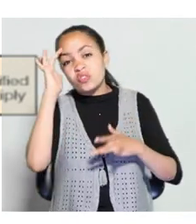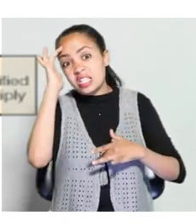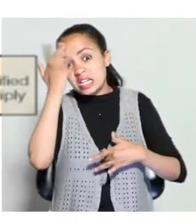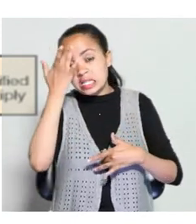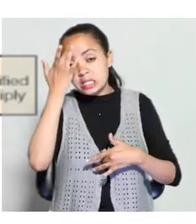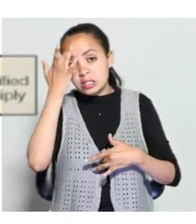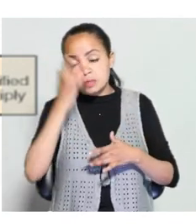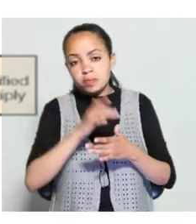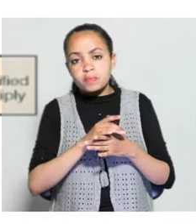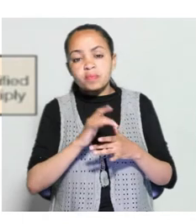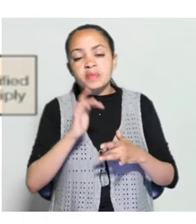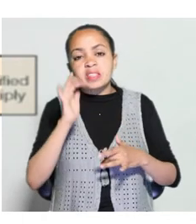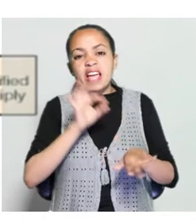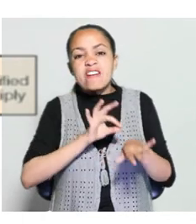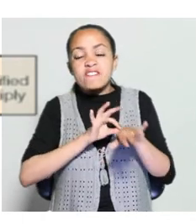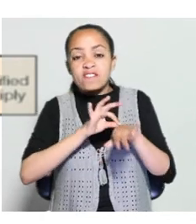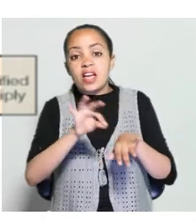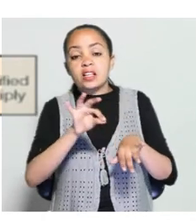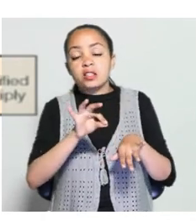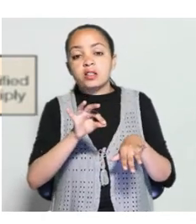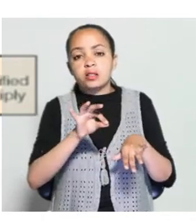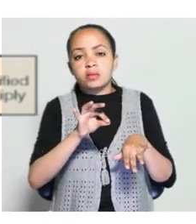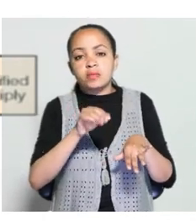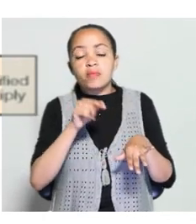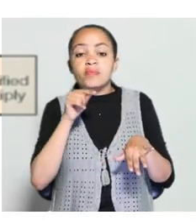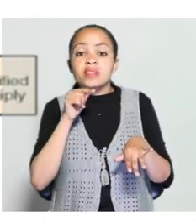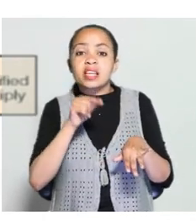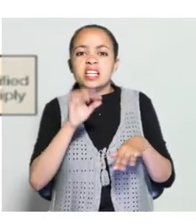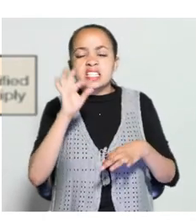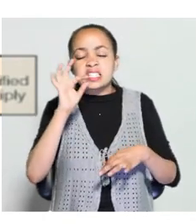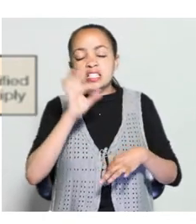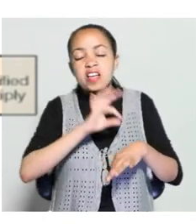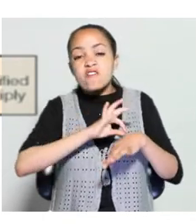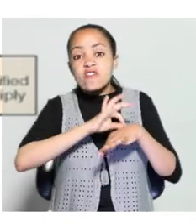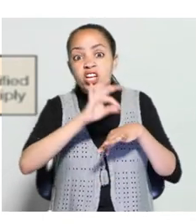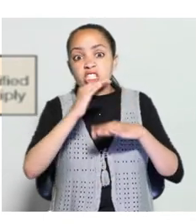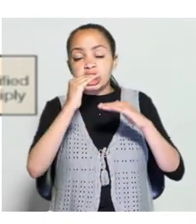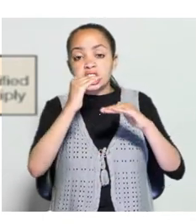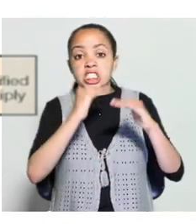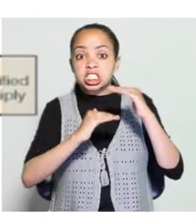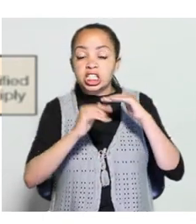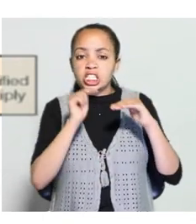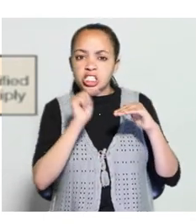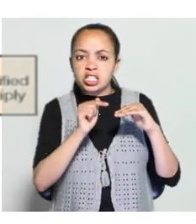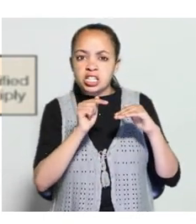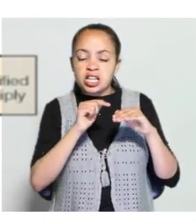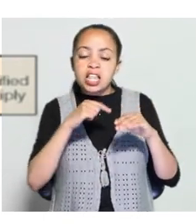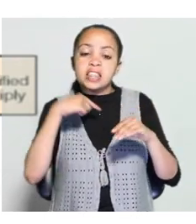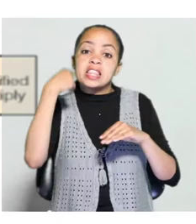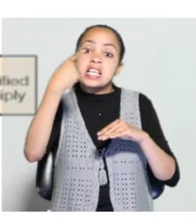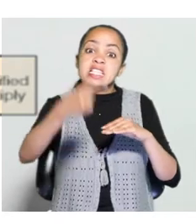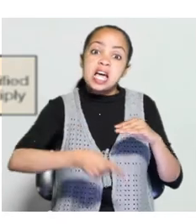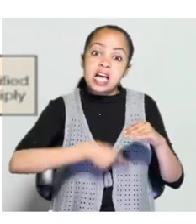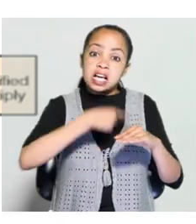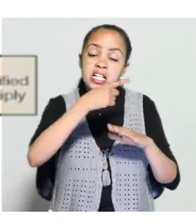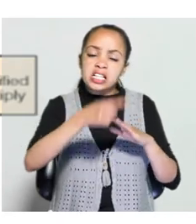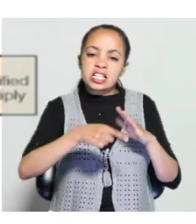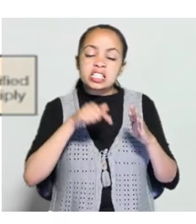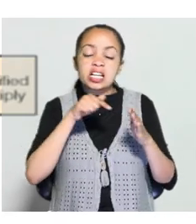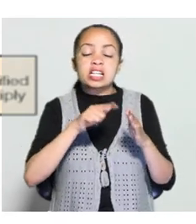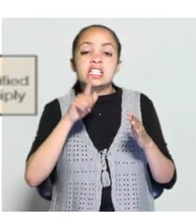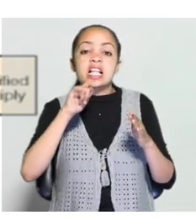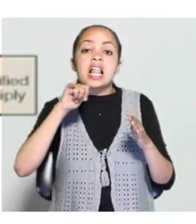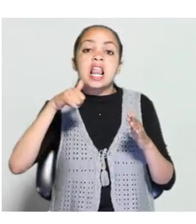form, infected one. There is infection stage here. The cycle is, there is lysis